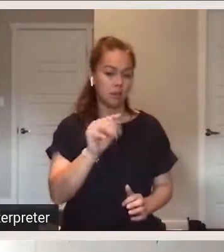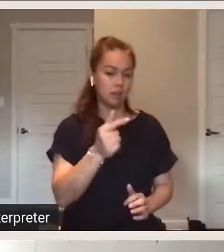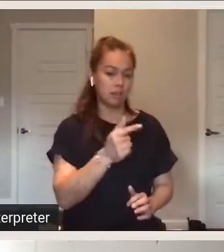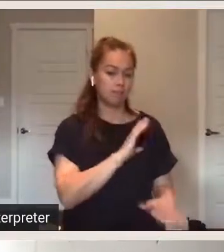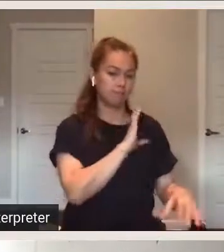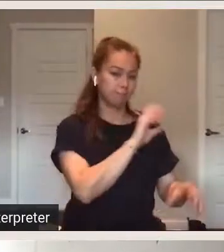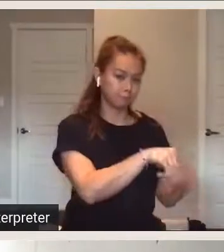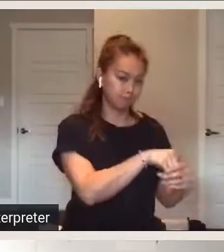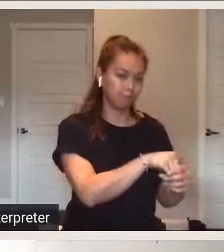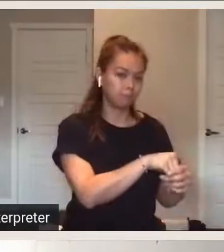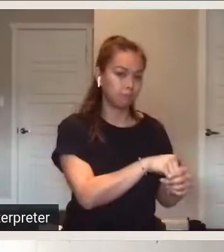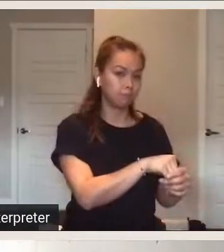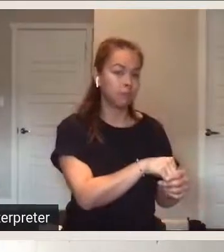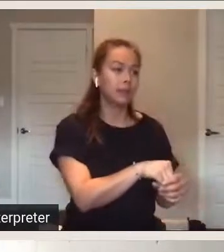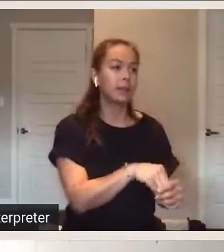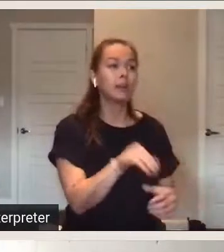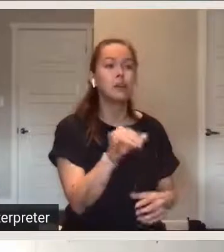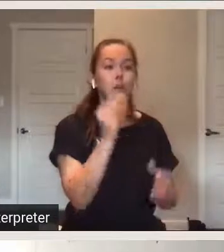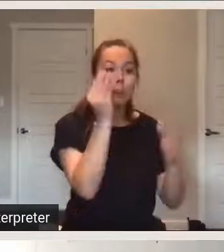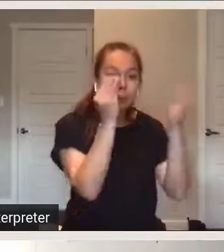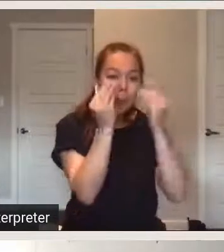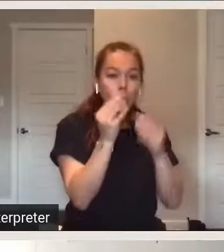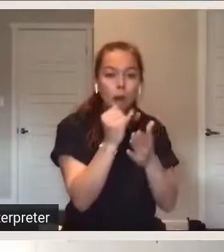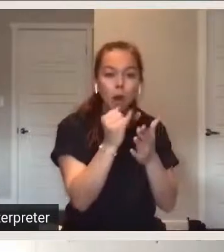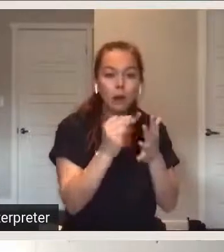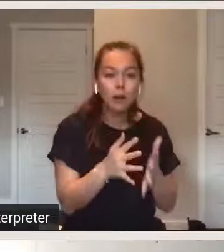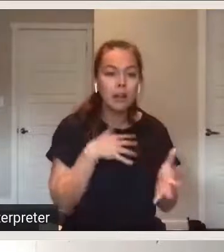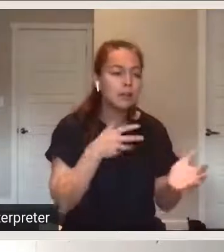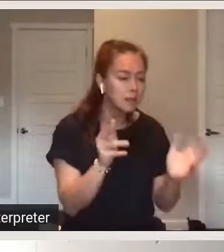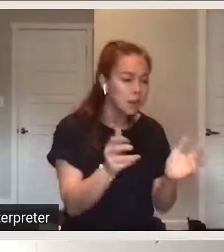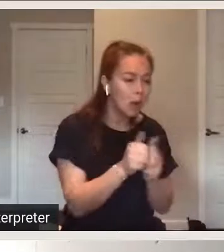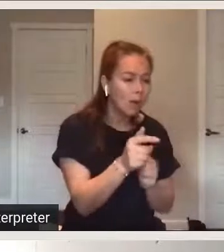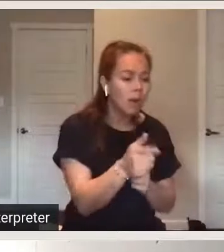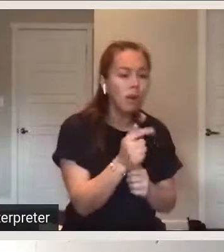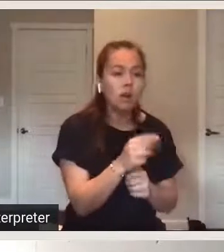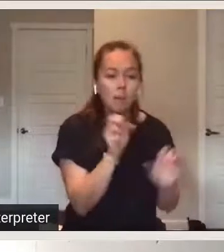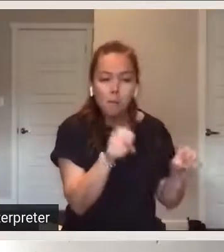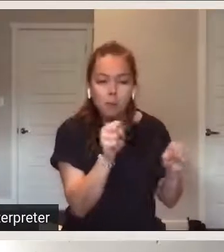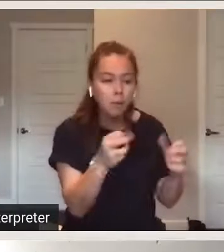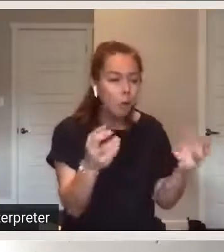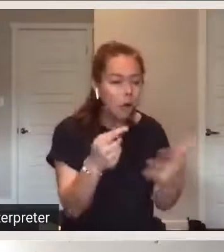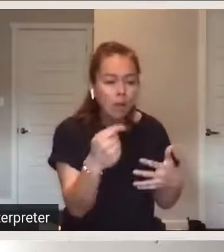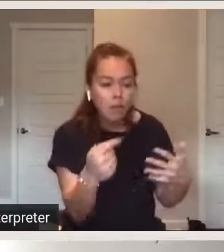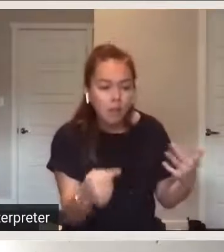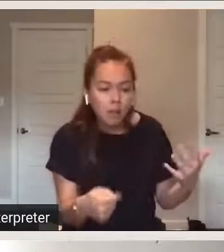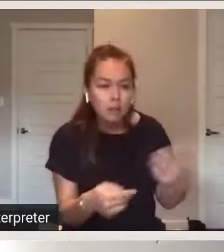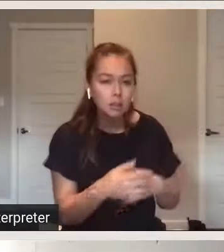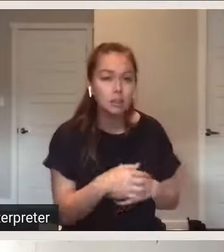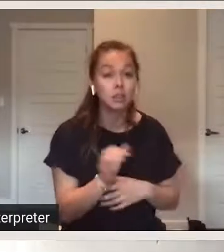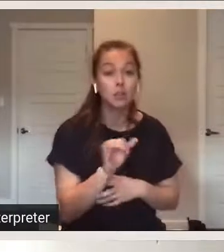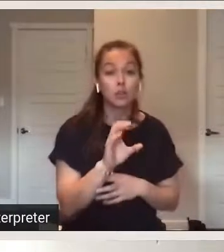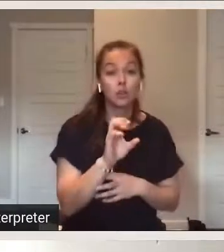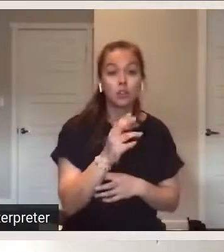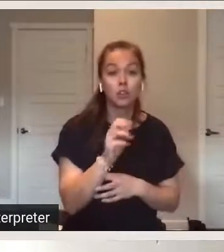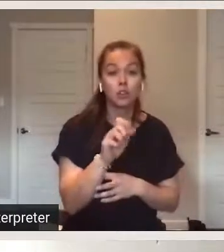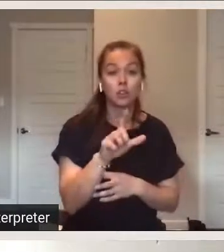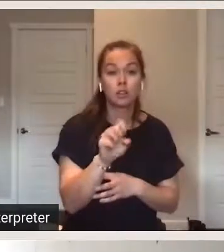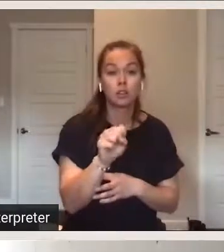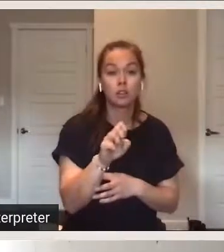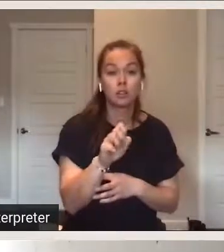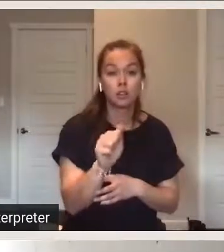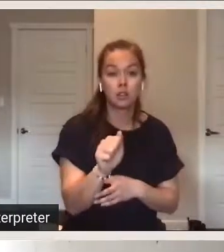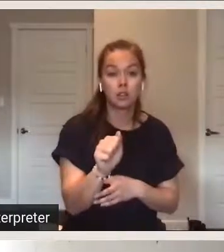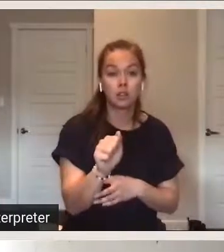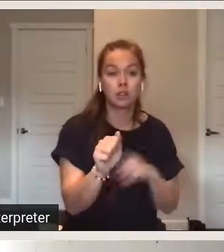with our makeup artist and things like that, just see what we could do at the time. Oh, and our actor Chelsea as well, just to sort of see like